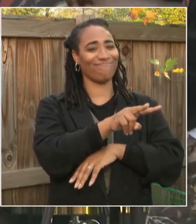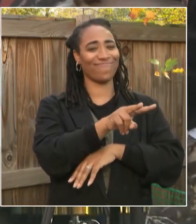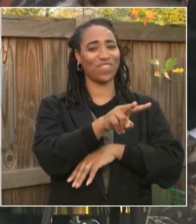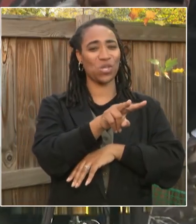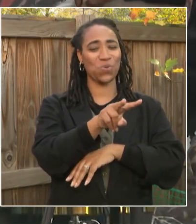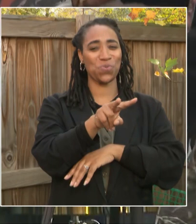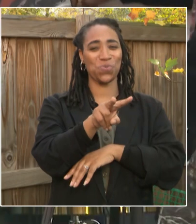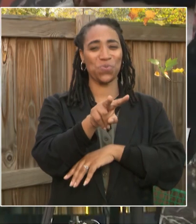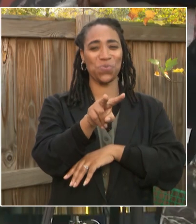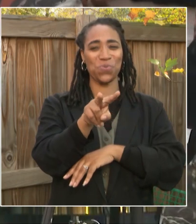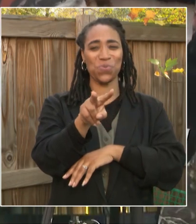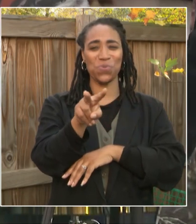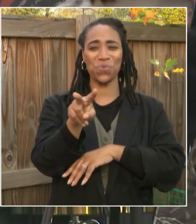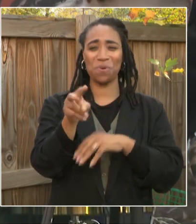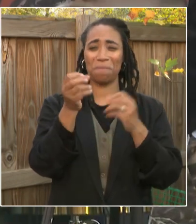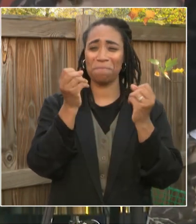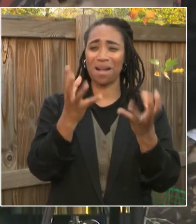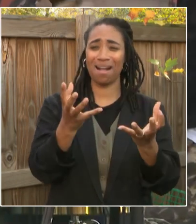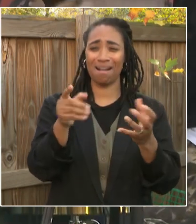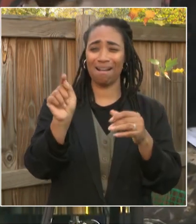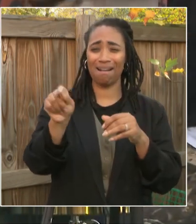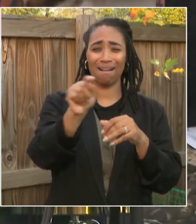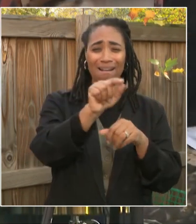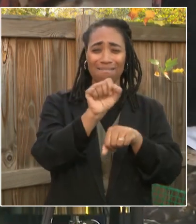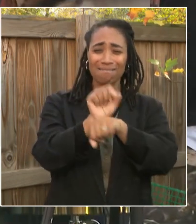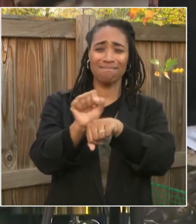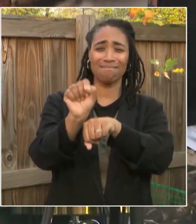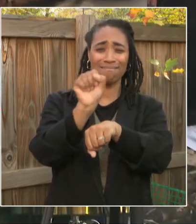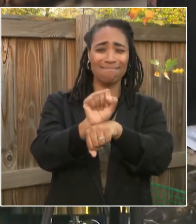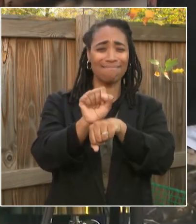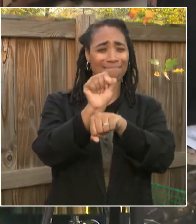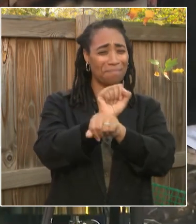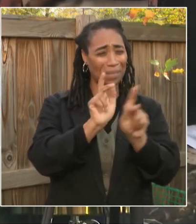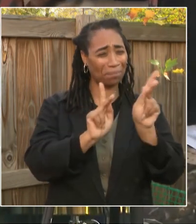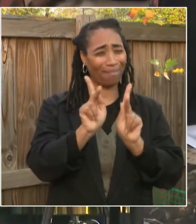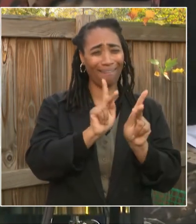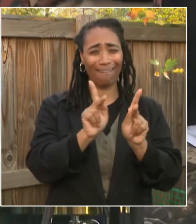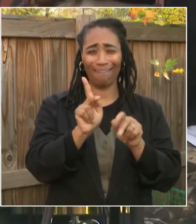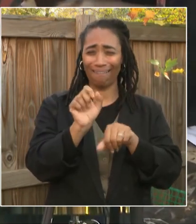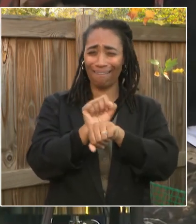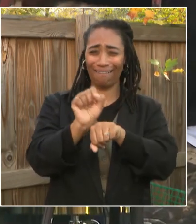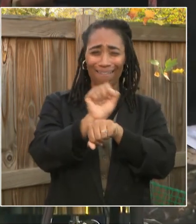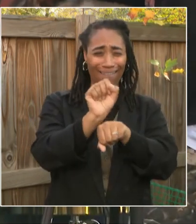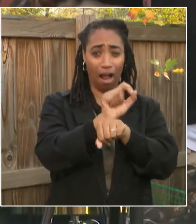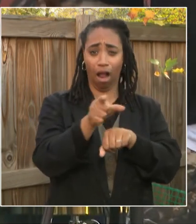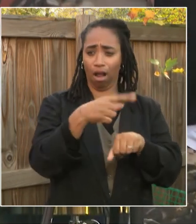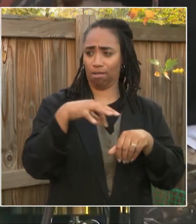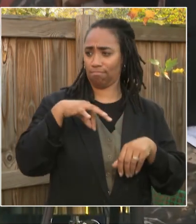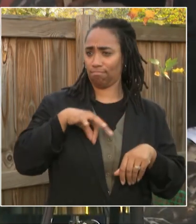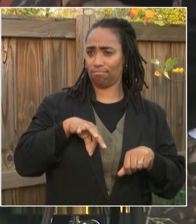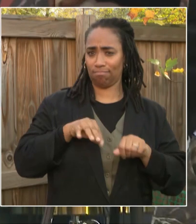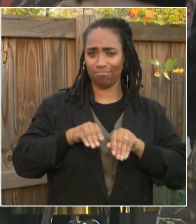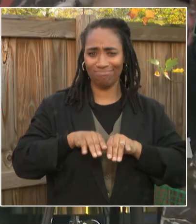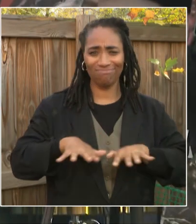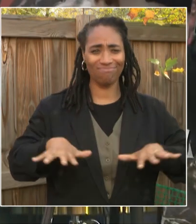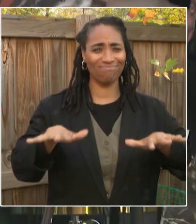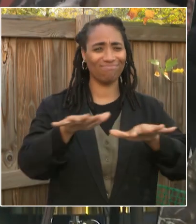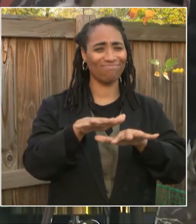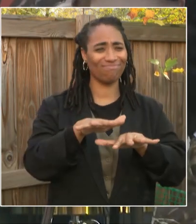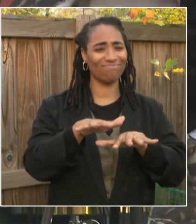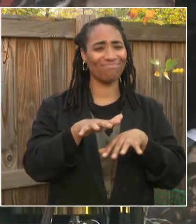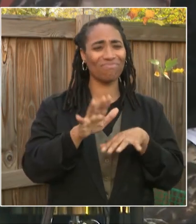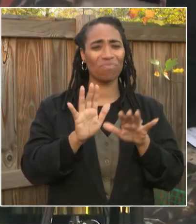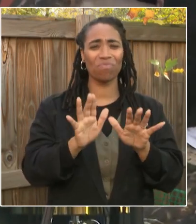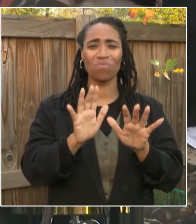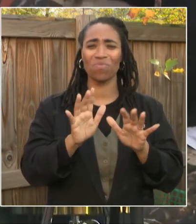work. And there are a lot of people who deserve credit for getting us to this day, and I'm not going to list them all because that would take